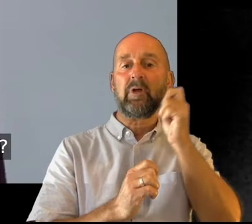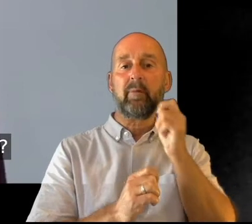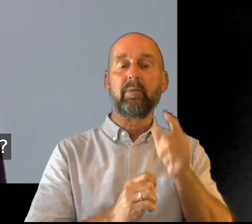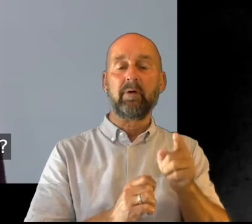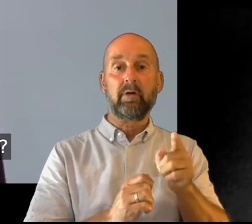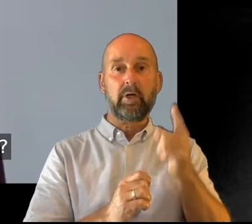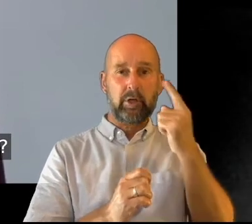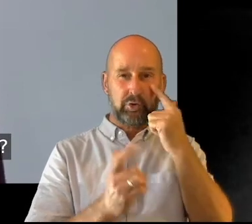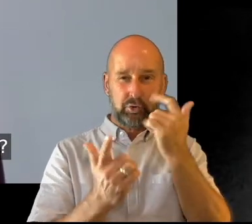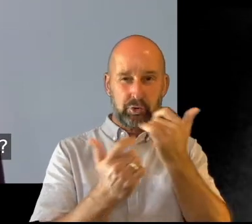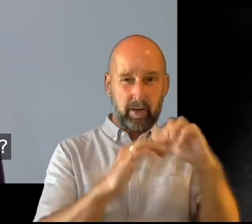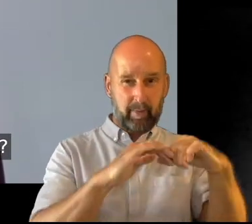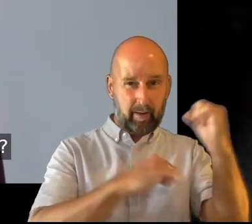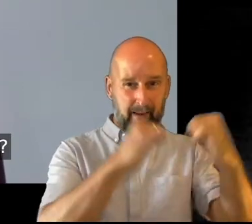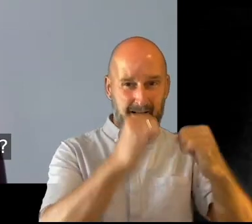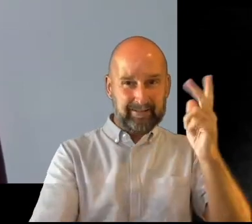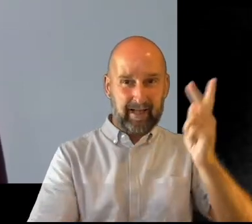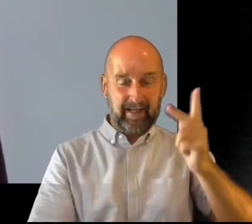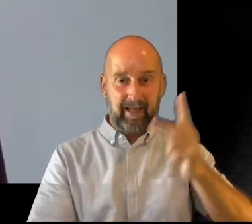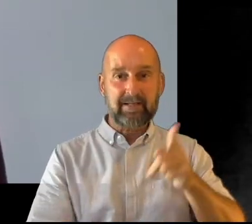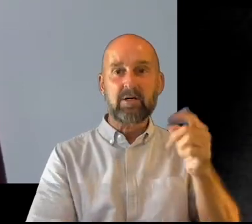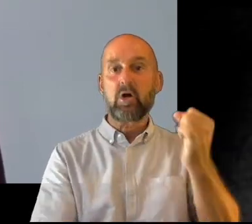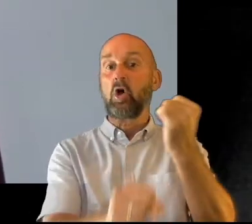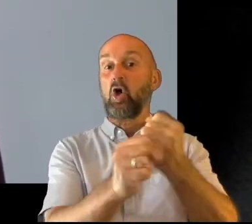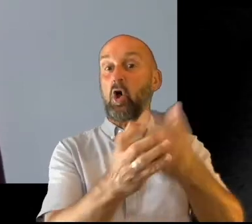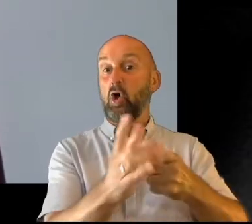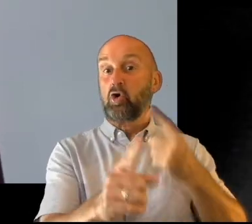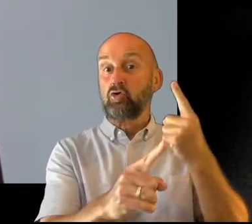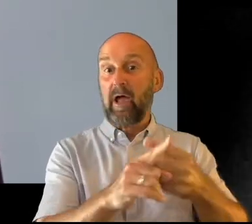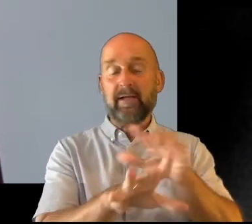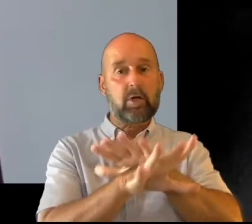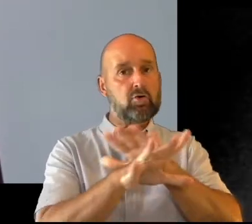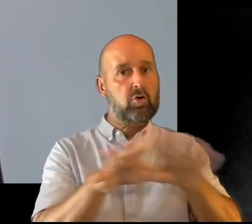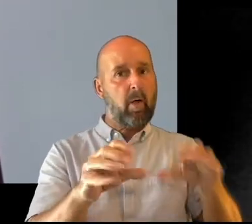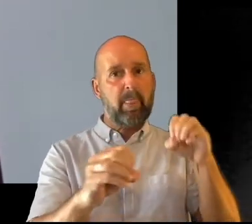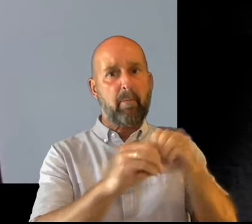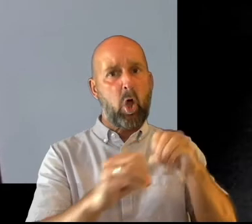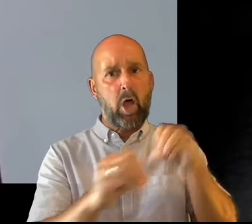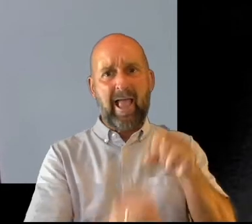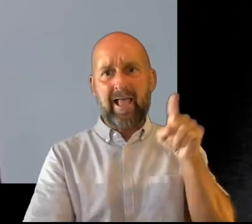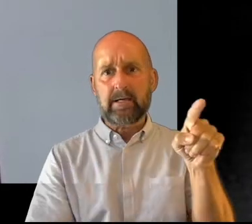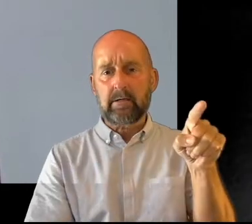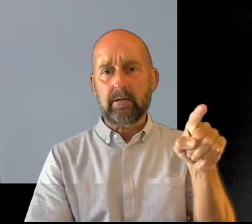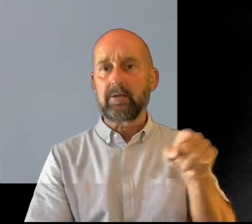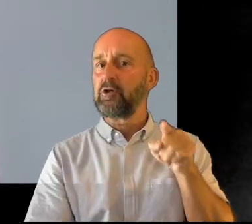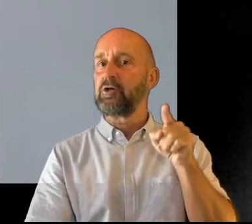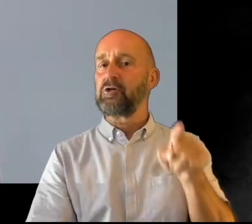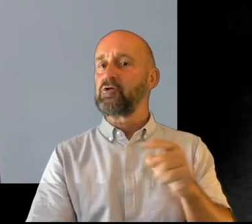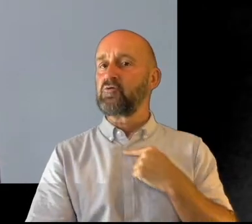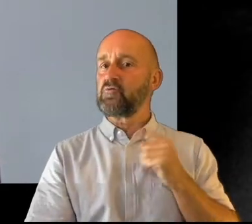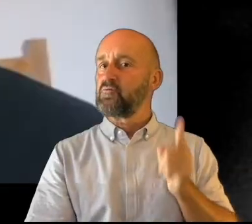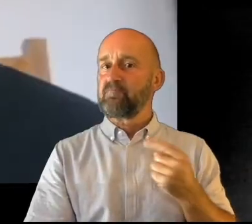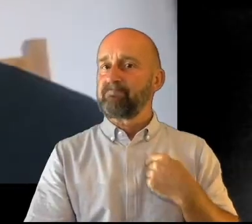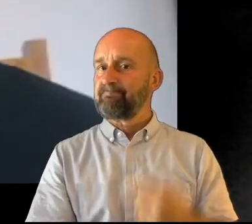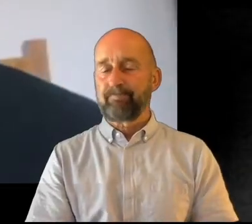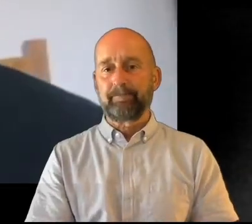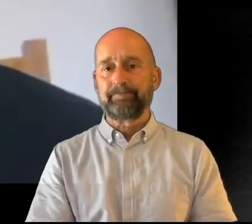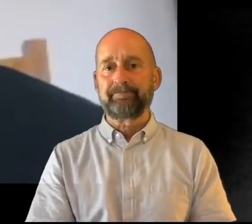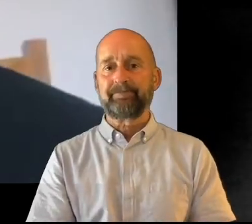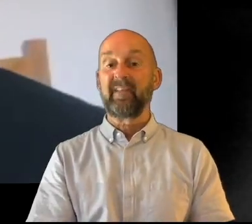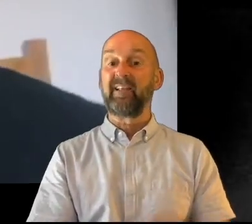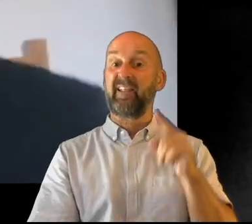through my bags again? Grace, not the Birkin! She'll be the death of me. That